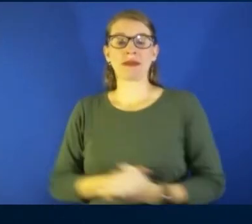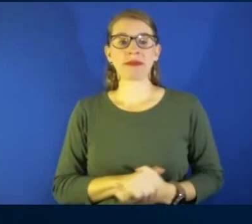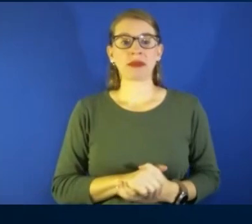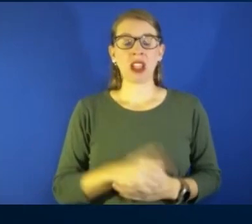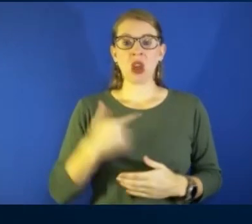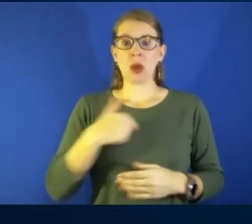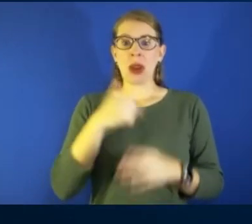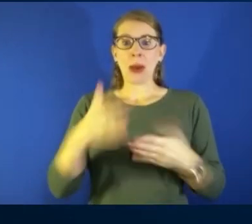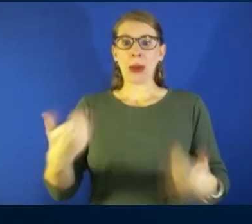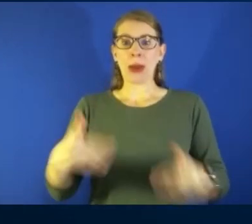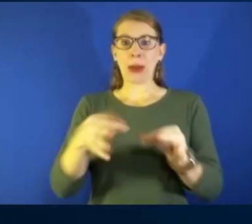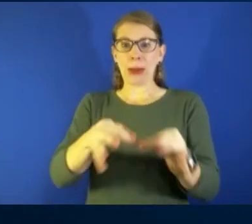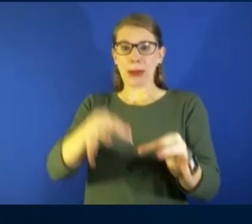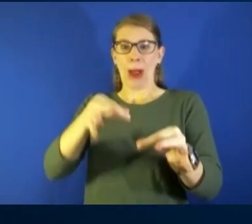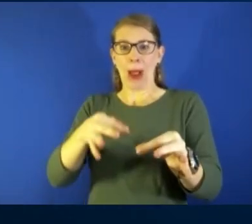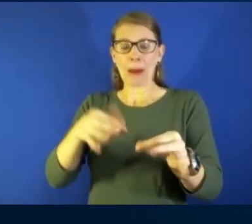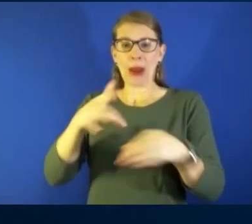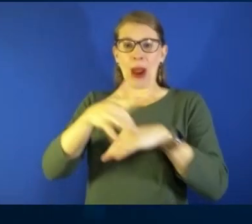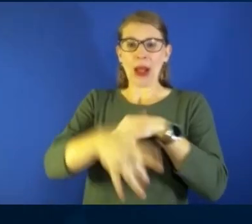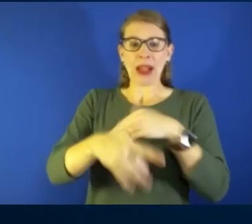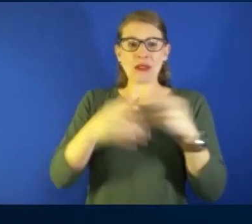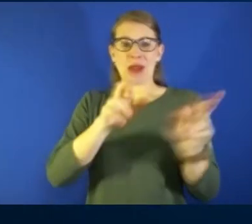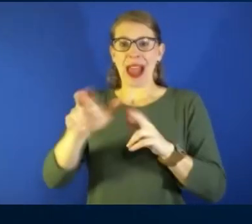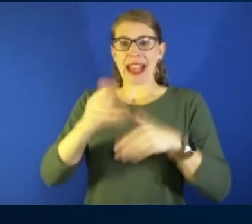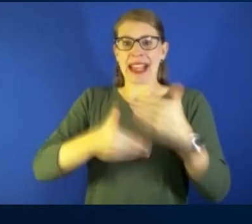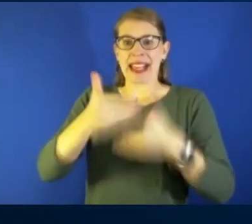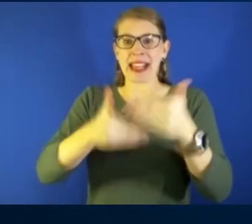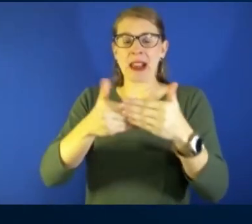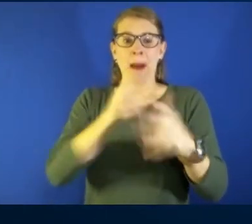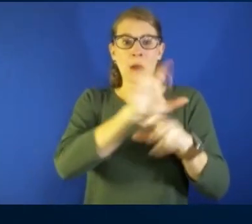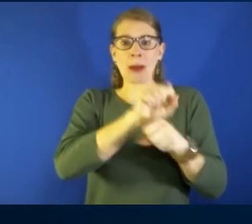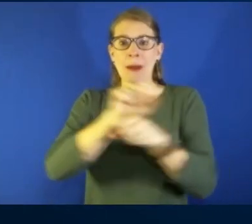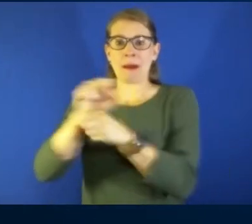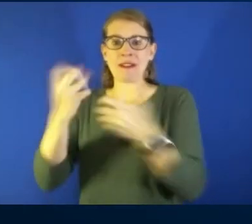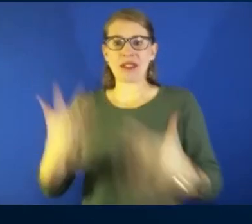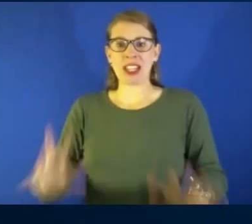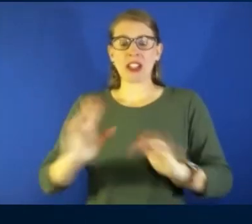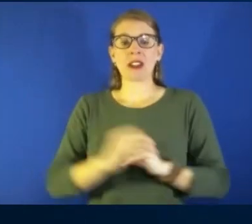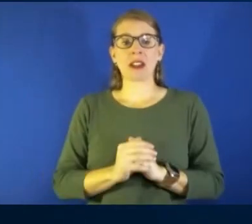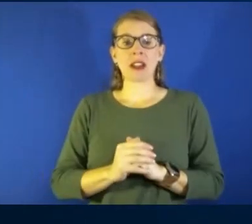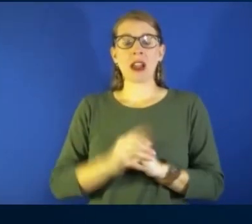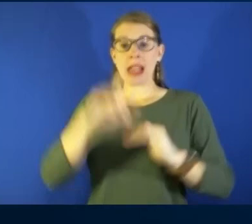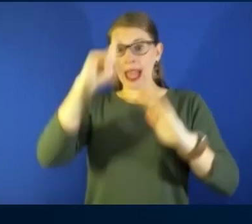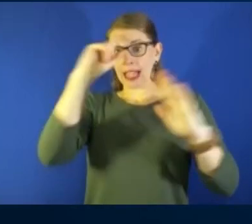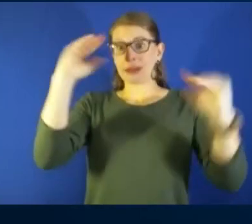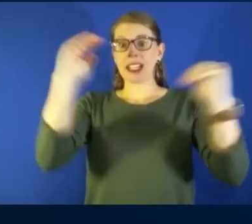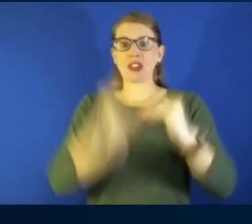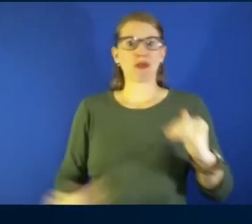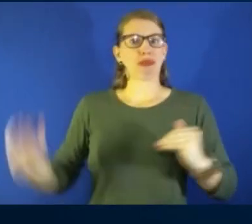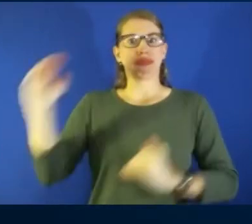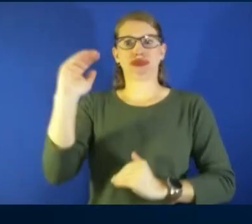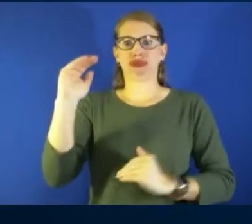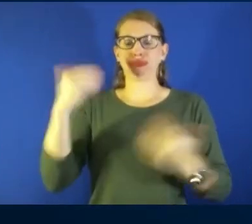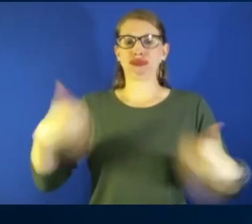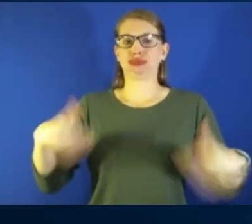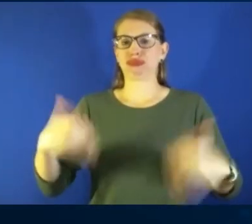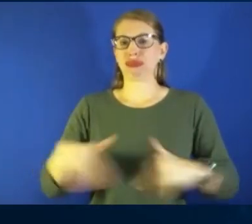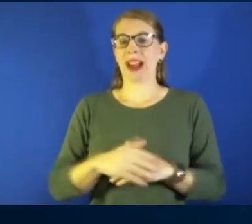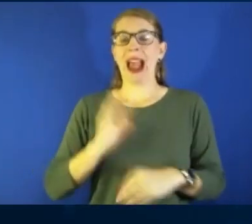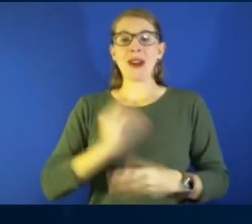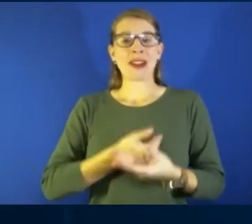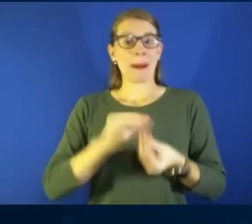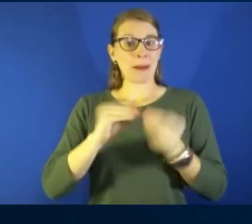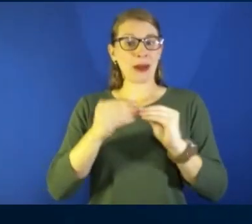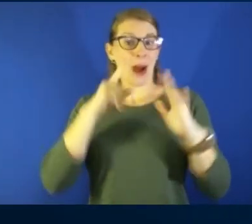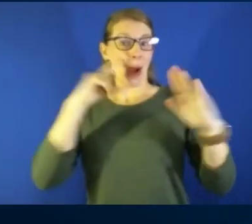right? Way ahead of schedule. Yeah, we have exceeded all expectations in terms of our numbers. We had hoped at